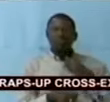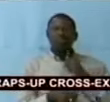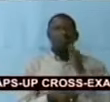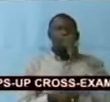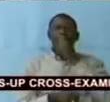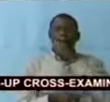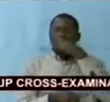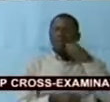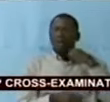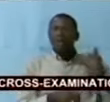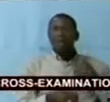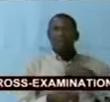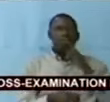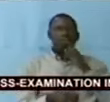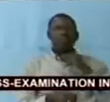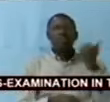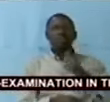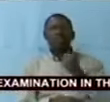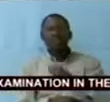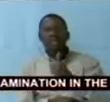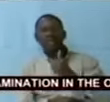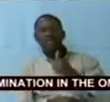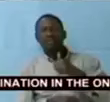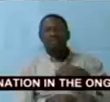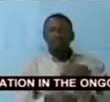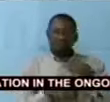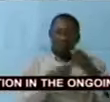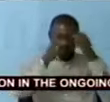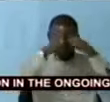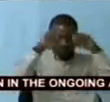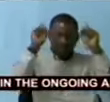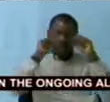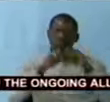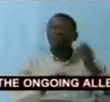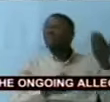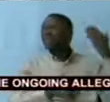because anyone in the system then